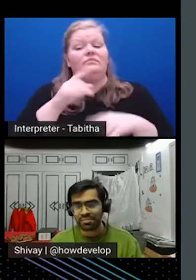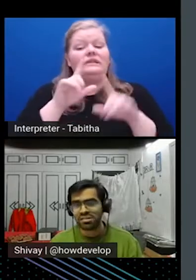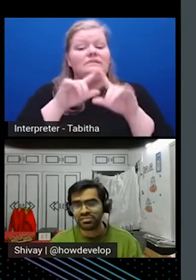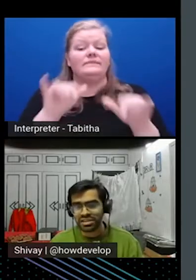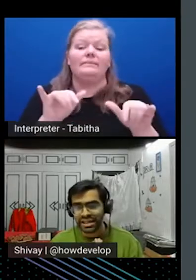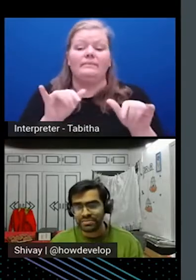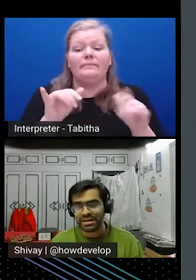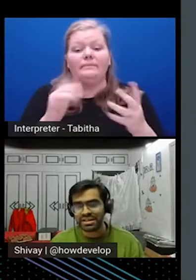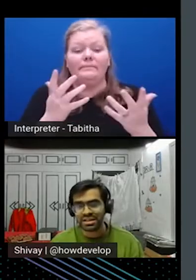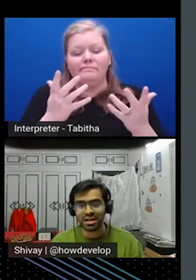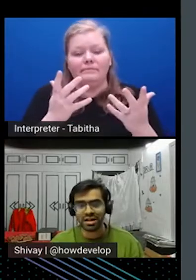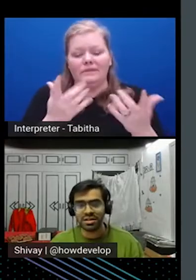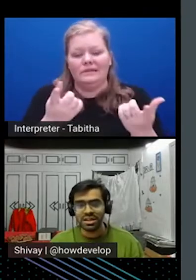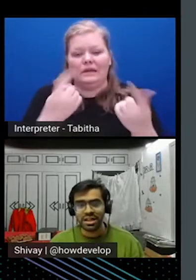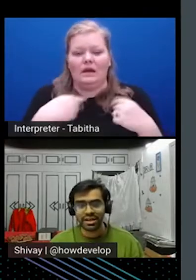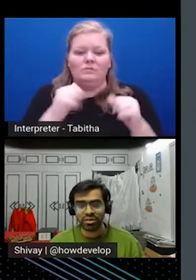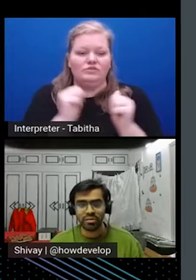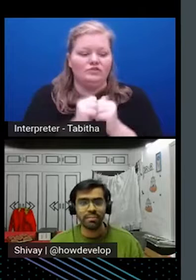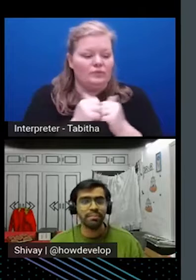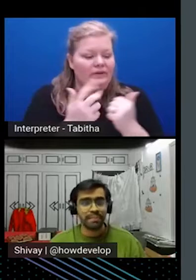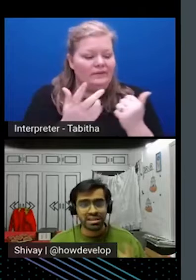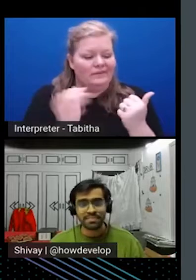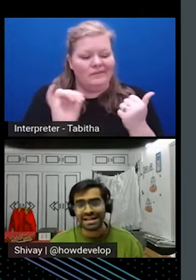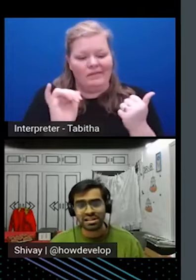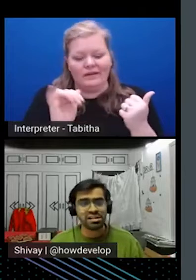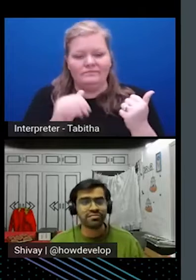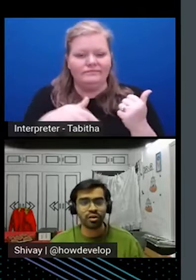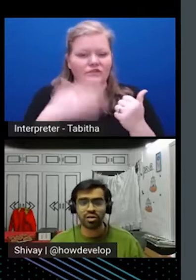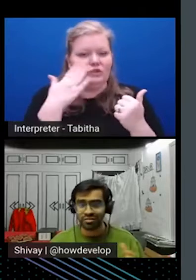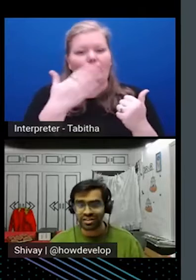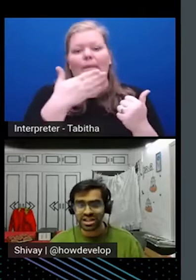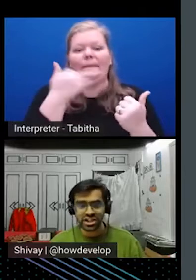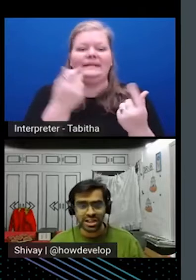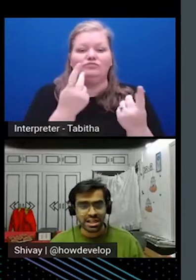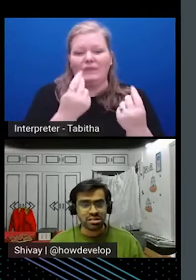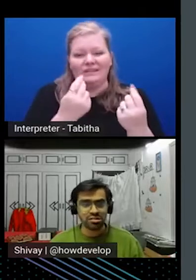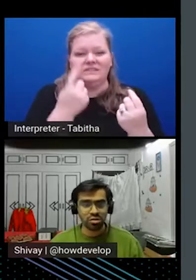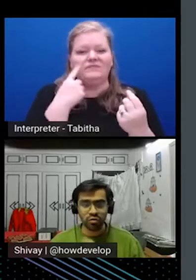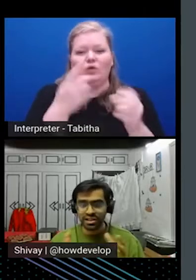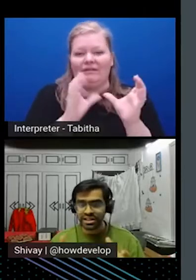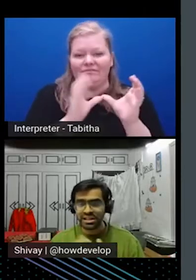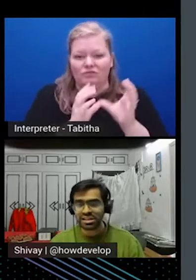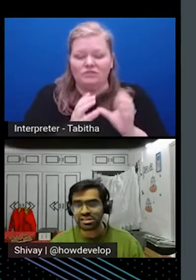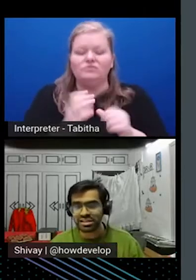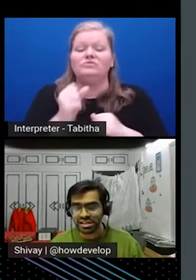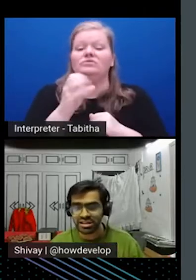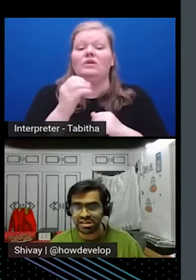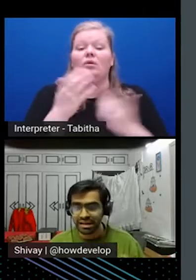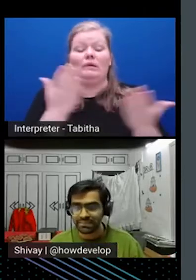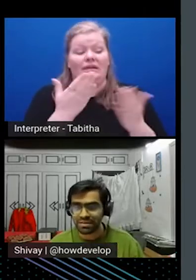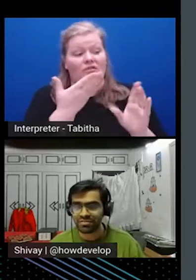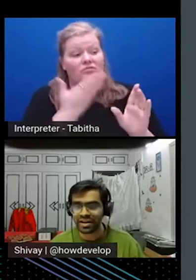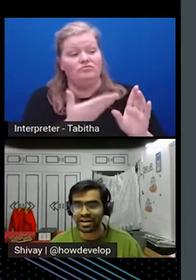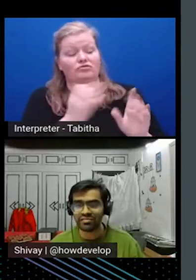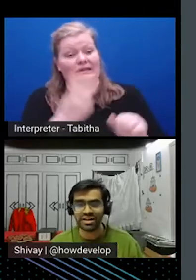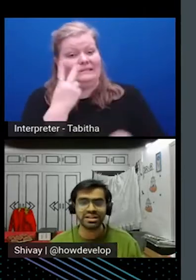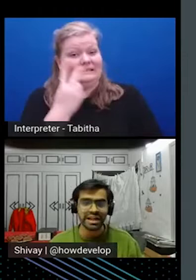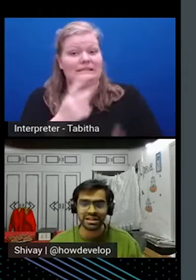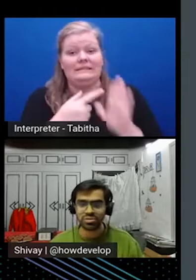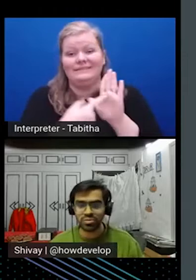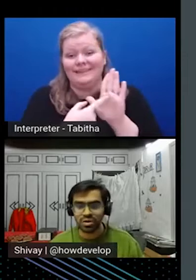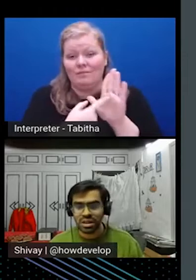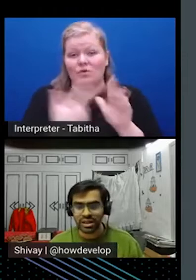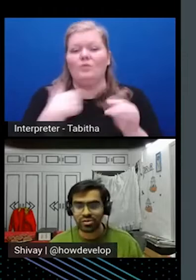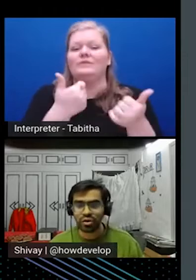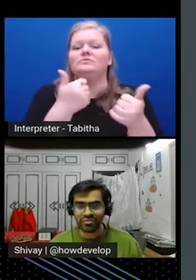it comes with inbuilt, best practices for configuration. So over here, as you can see, there's an example where we are